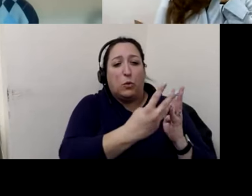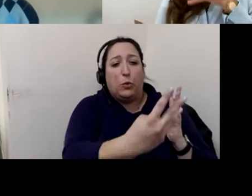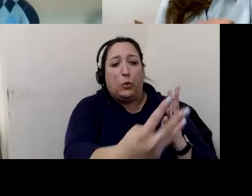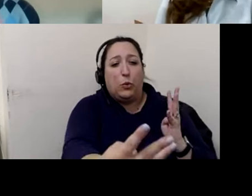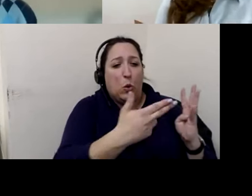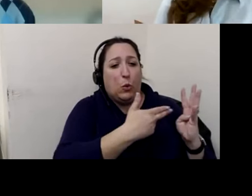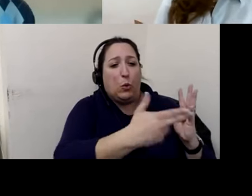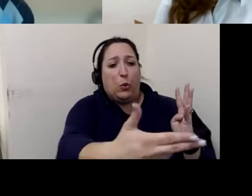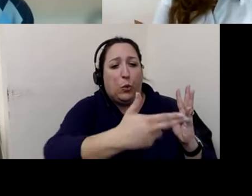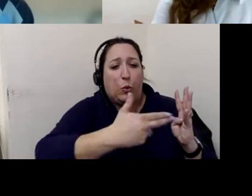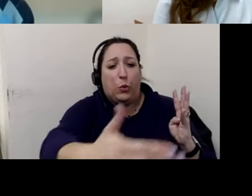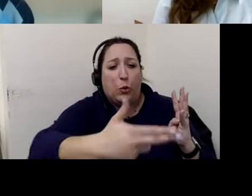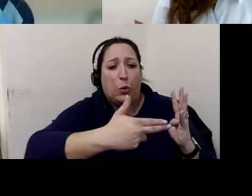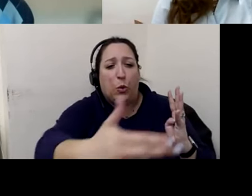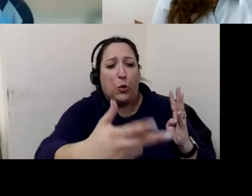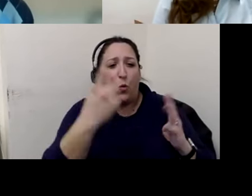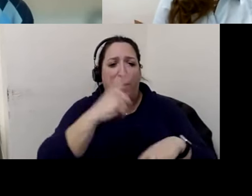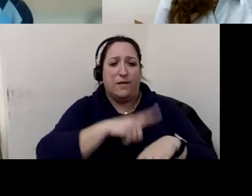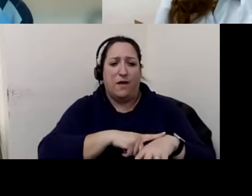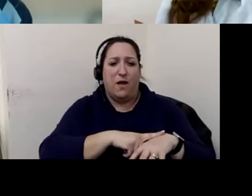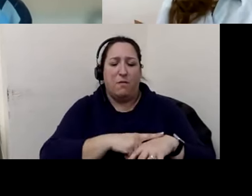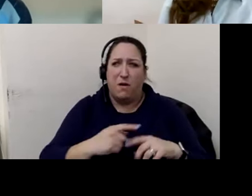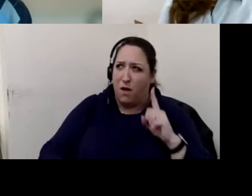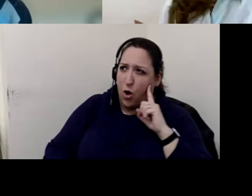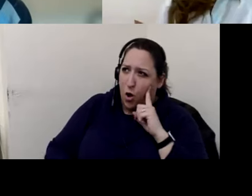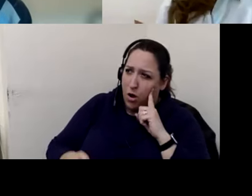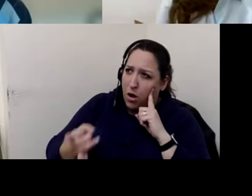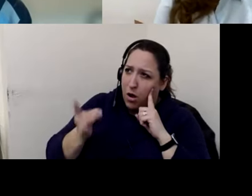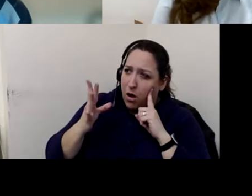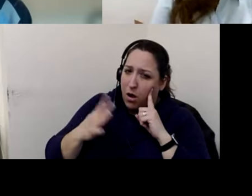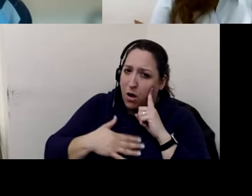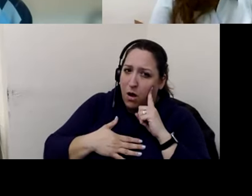one time. When I heard that, I